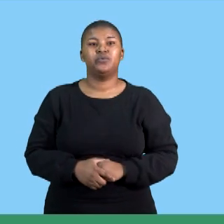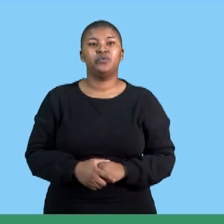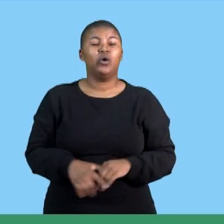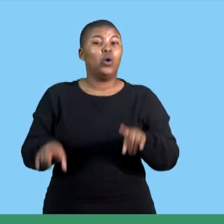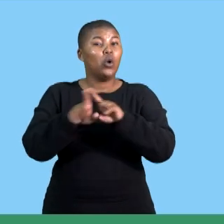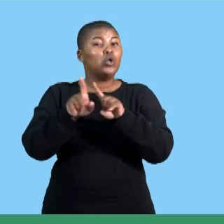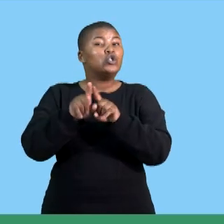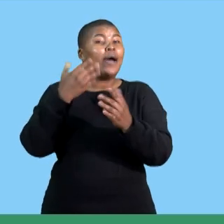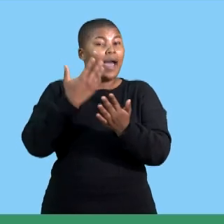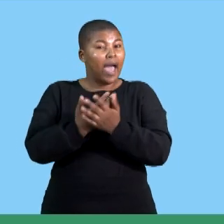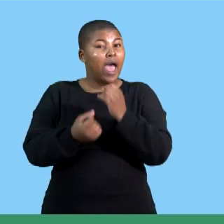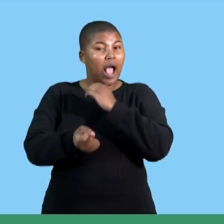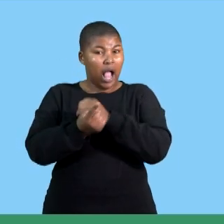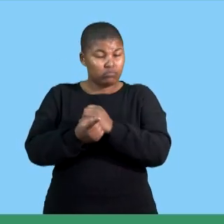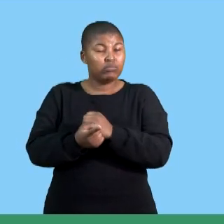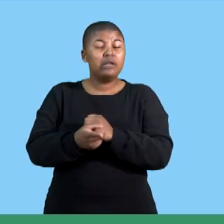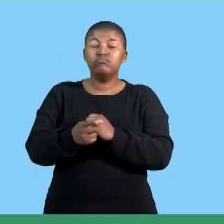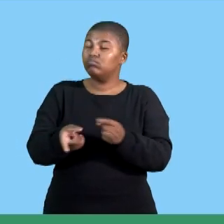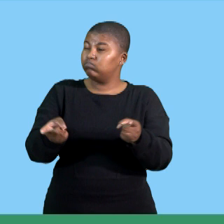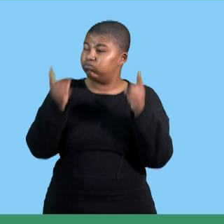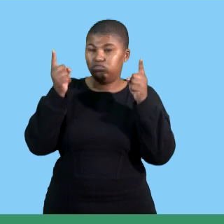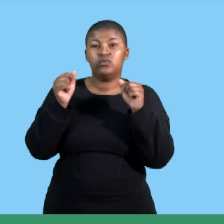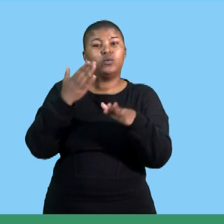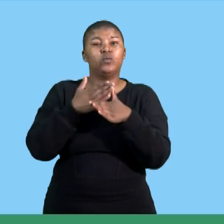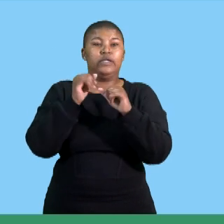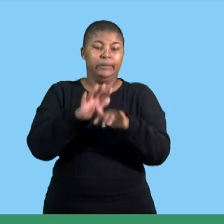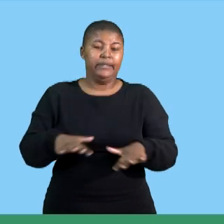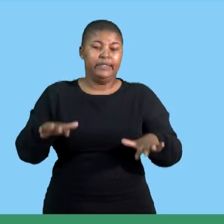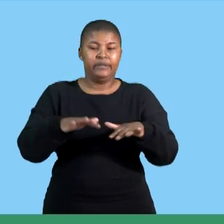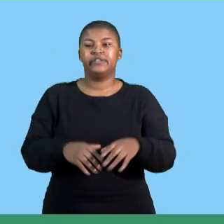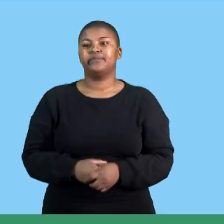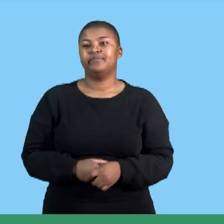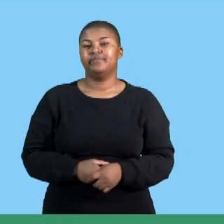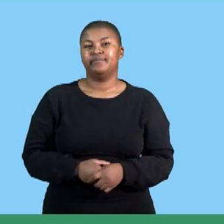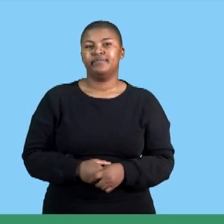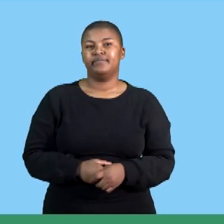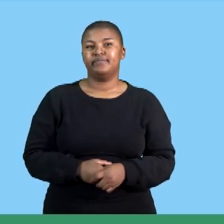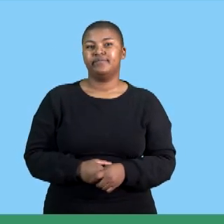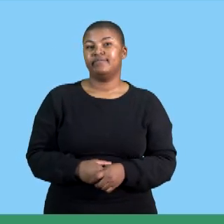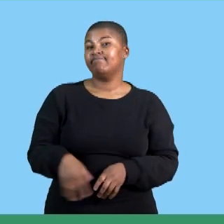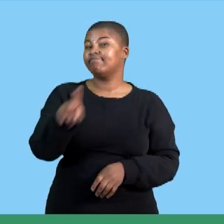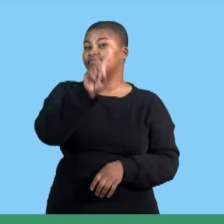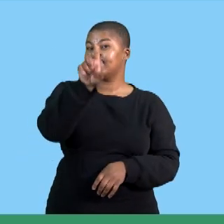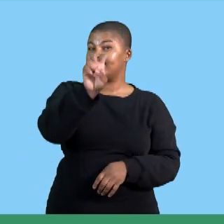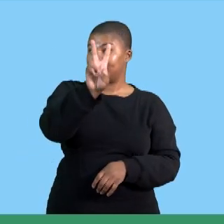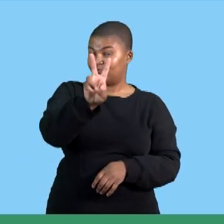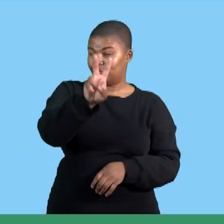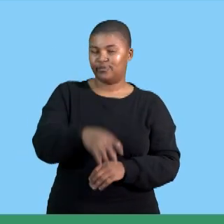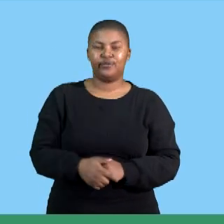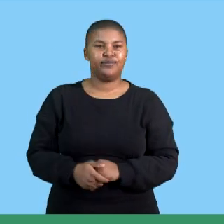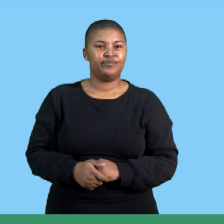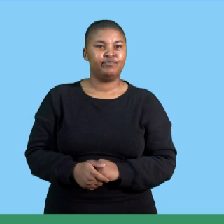also cause harm in the workplace. The second question says, read the